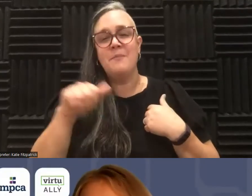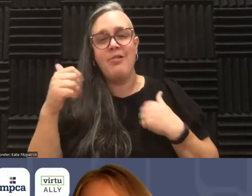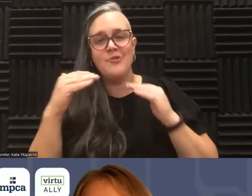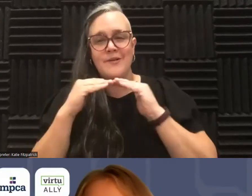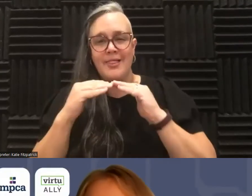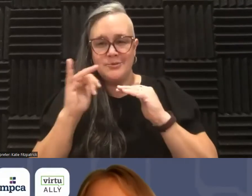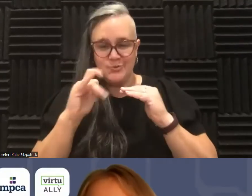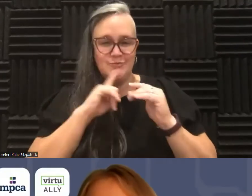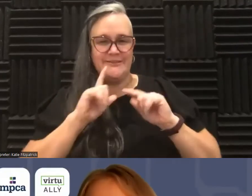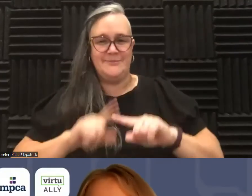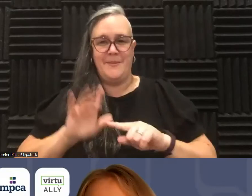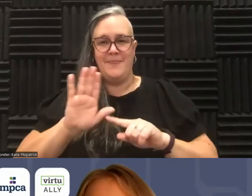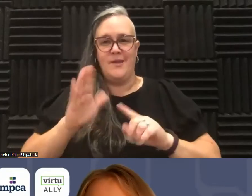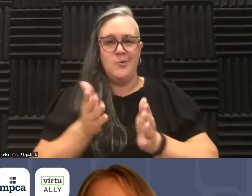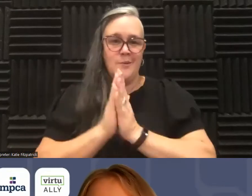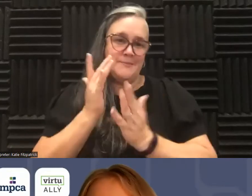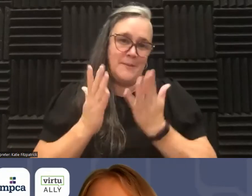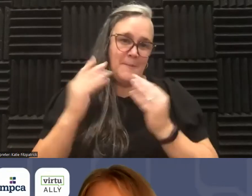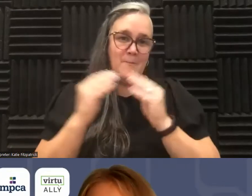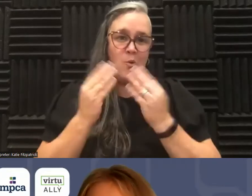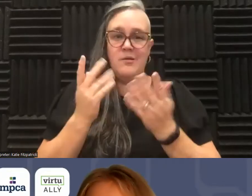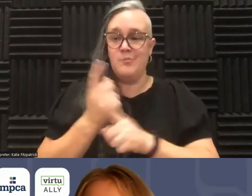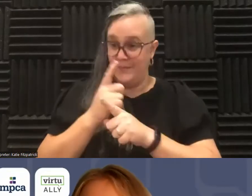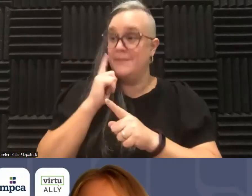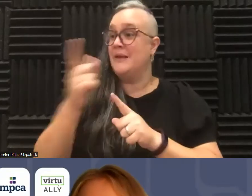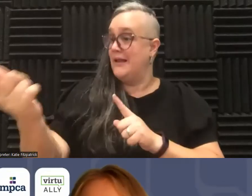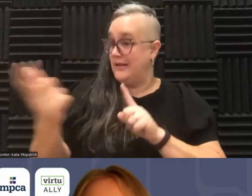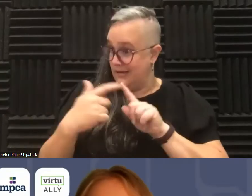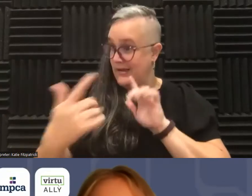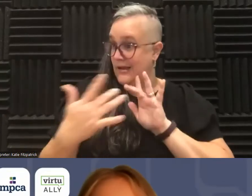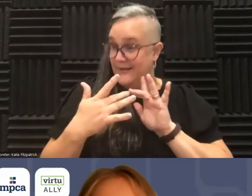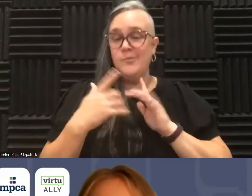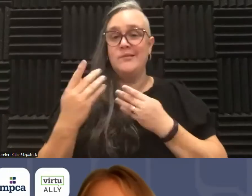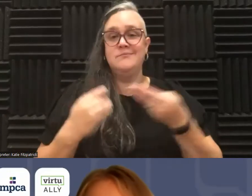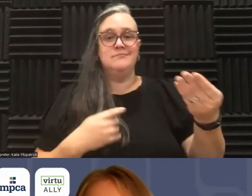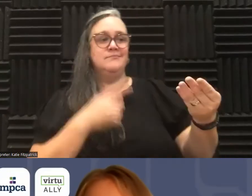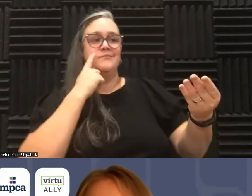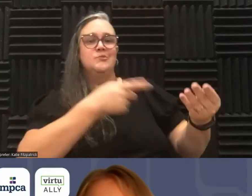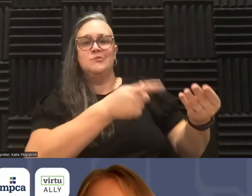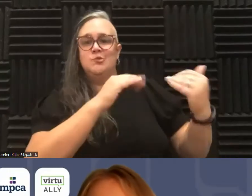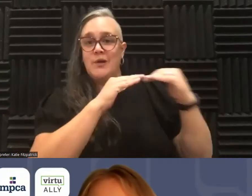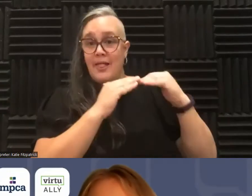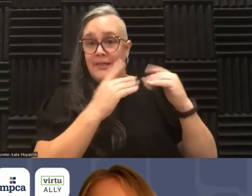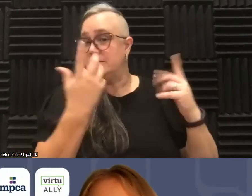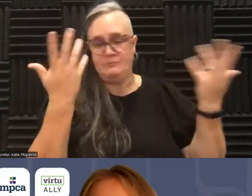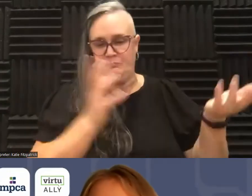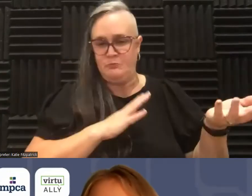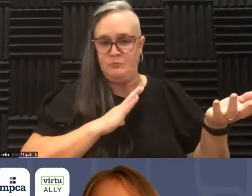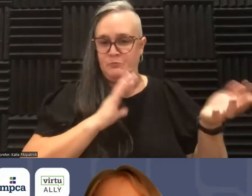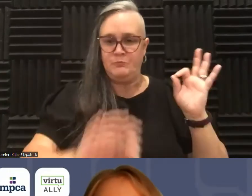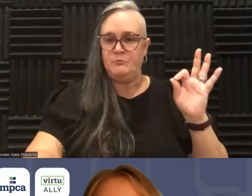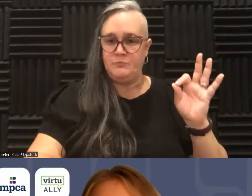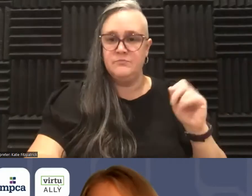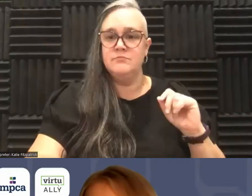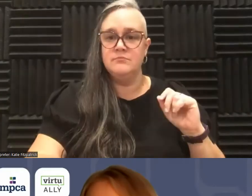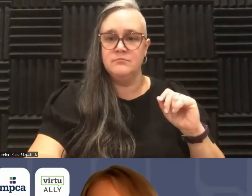their request, it might be more appropriate for me to connect you with one of my colleagues, but certainly if there are,